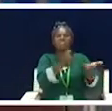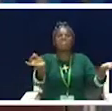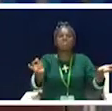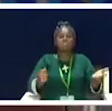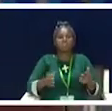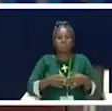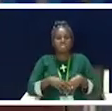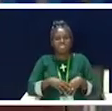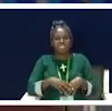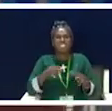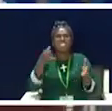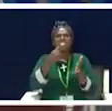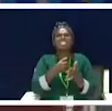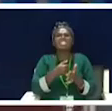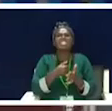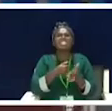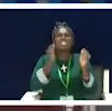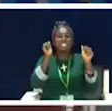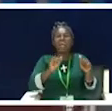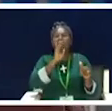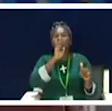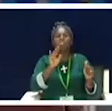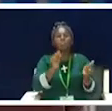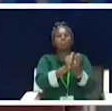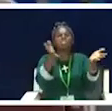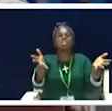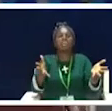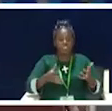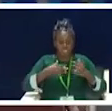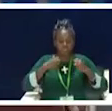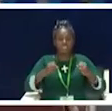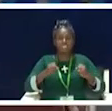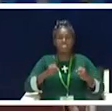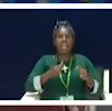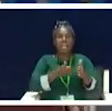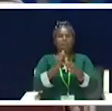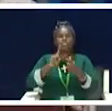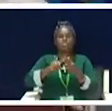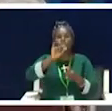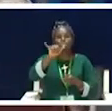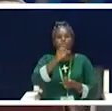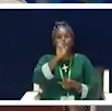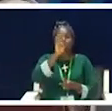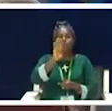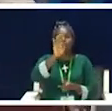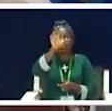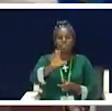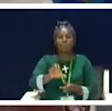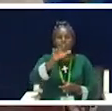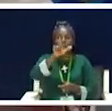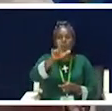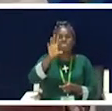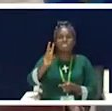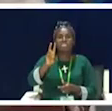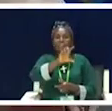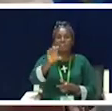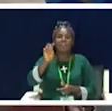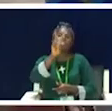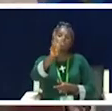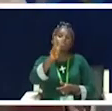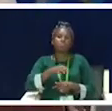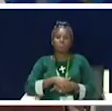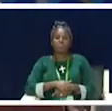flesh can be without strength. According to Job 26, verse 2, arm of flesh can be